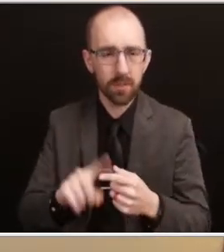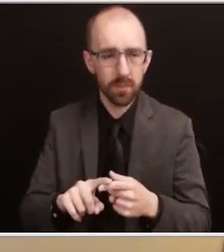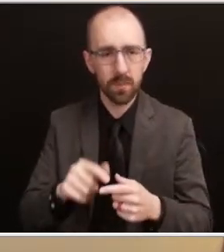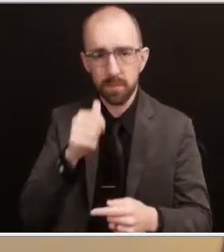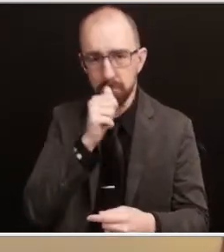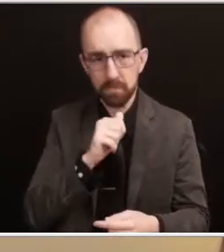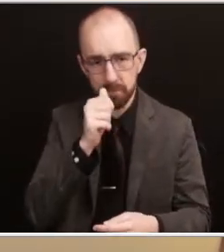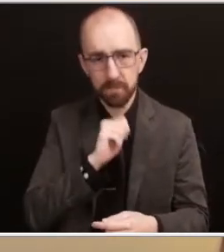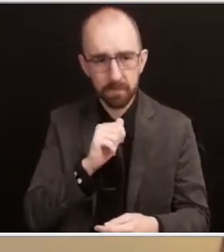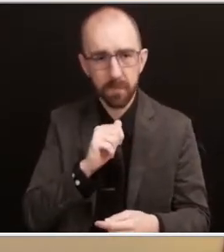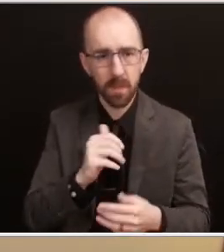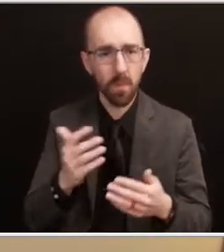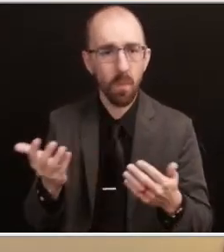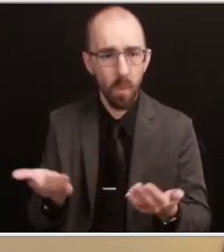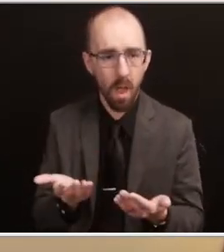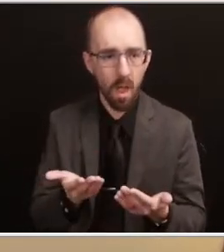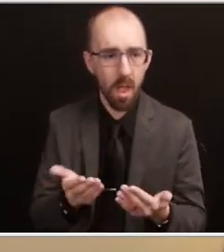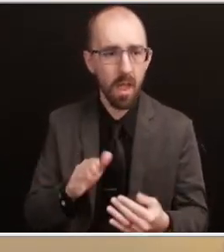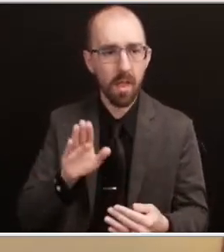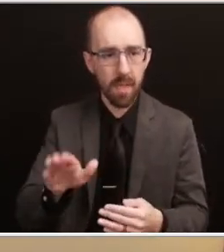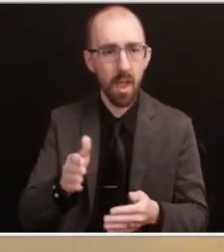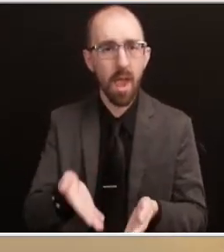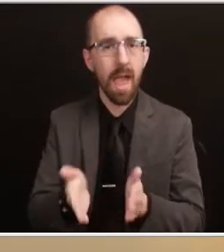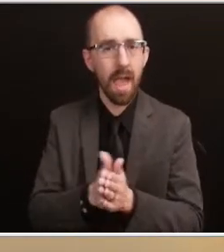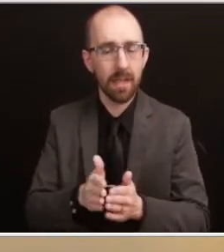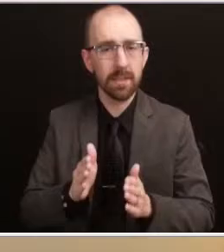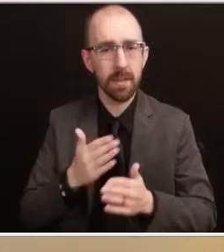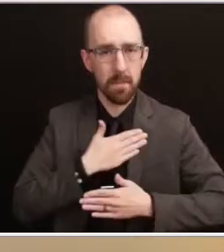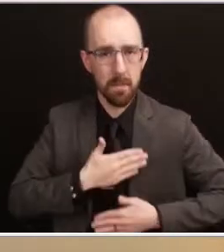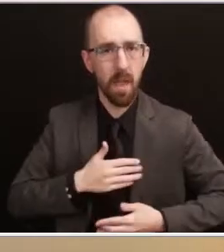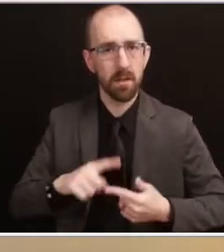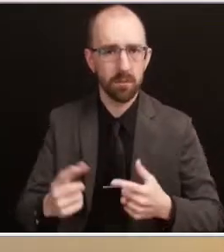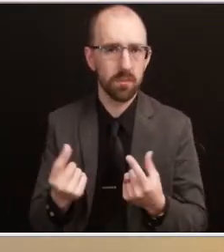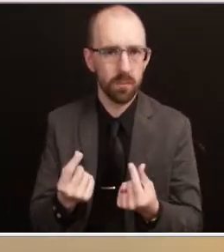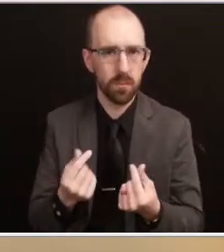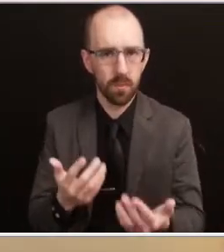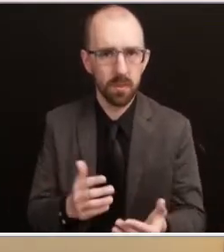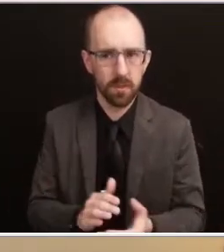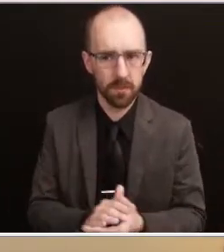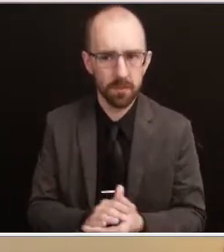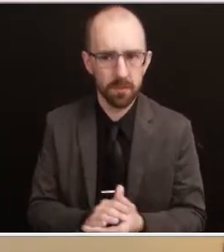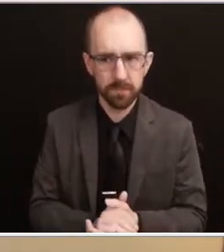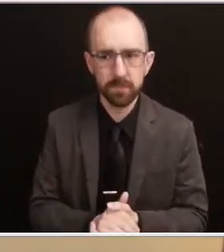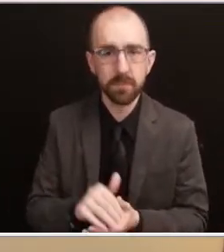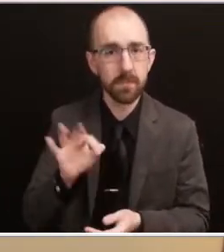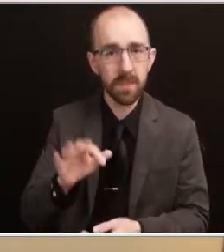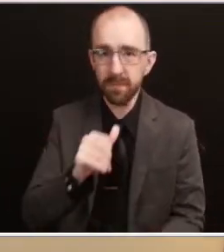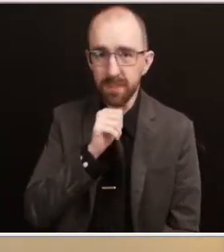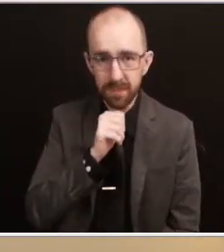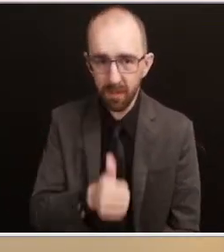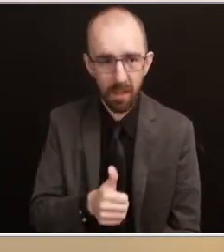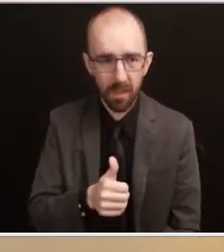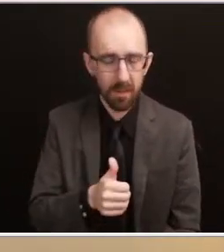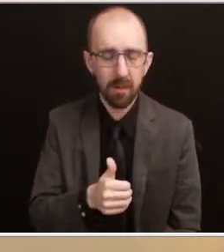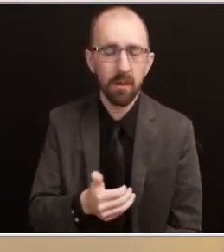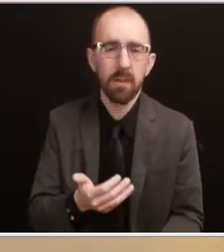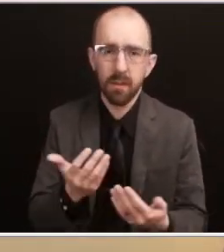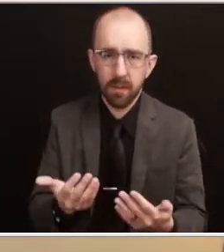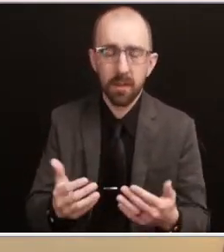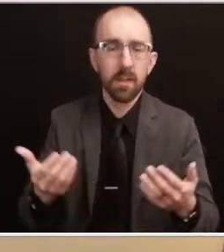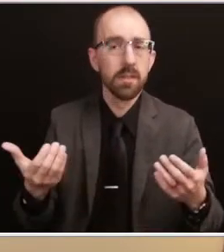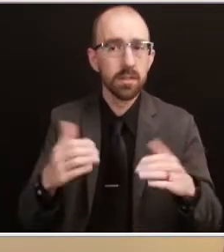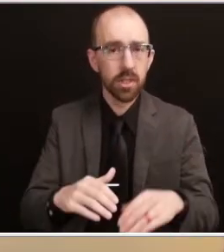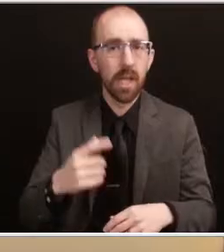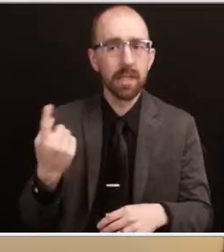what you're asking your body to do. And if you don't, there's a chance that something could